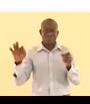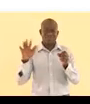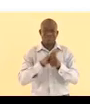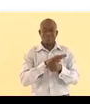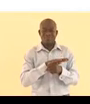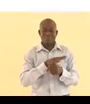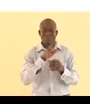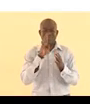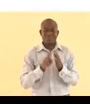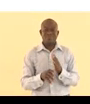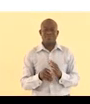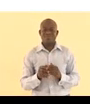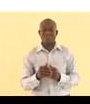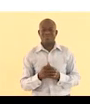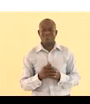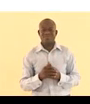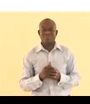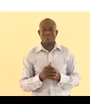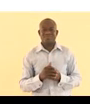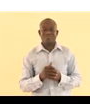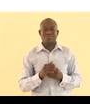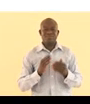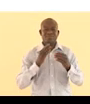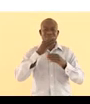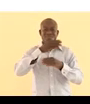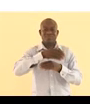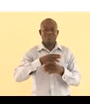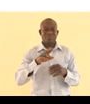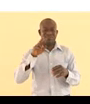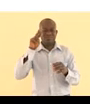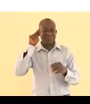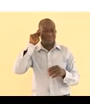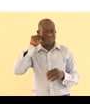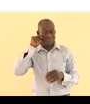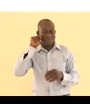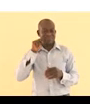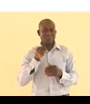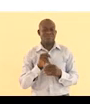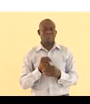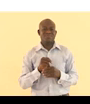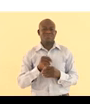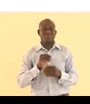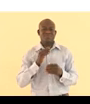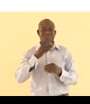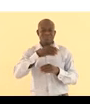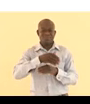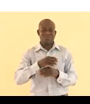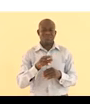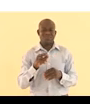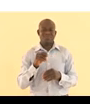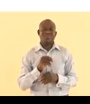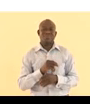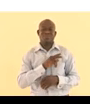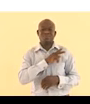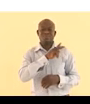Jesus is Jeremiah's what? Prophet over nations and kingdoms. Jeremiah chapter 1 verse 10.